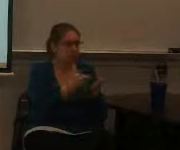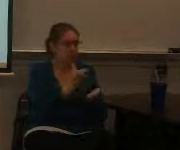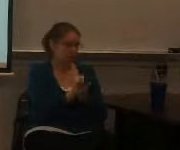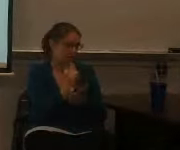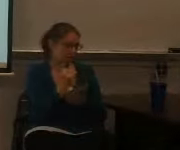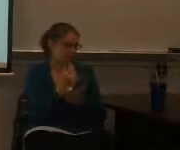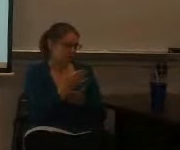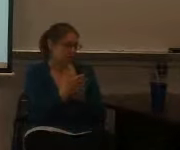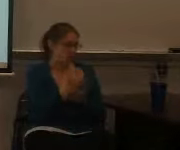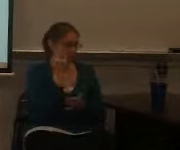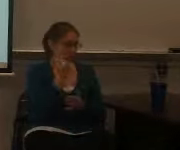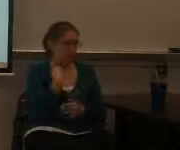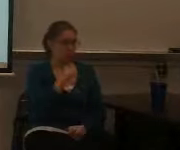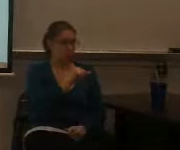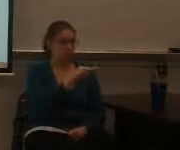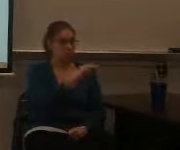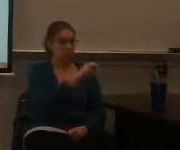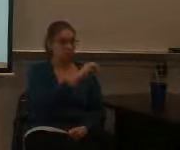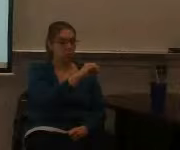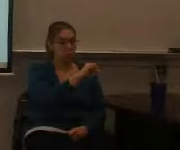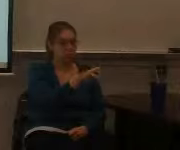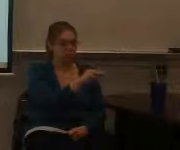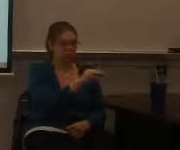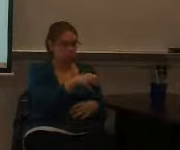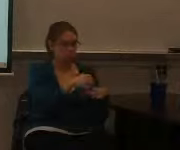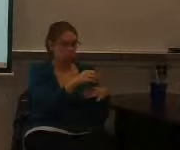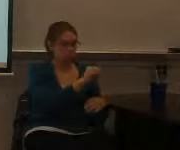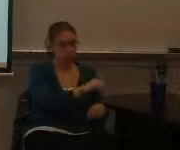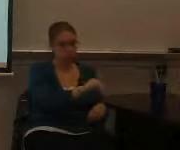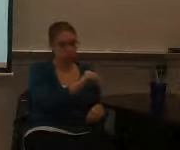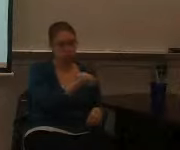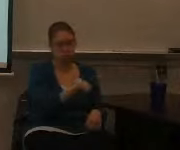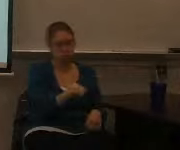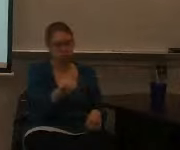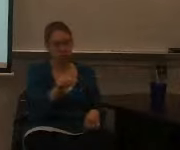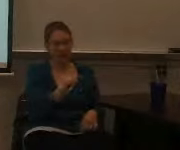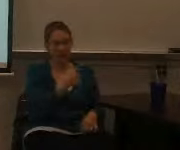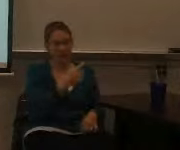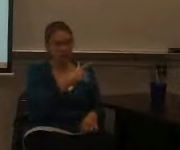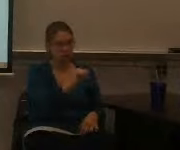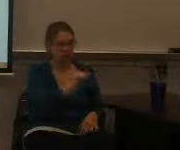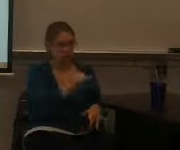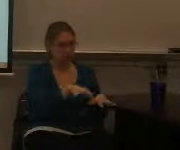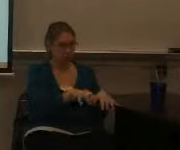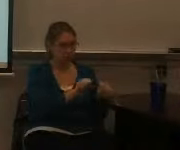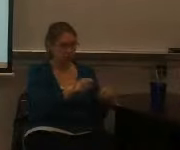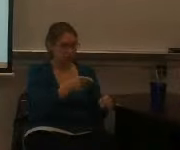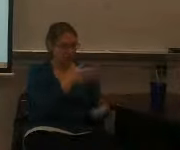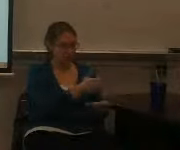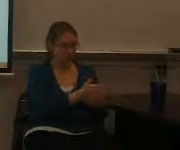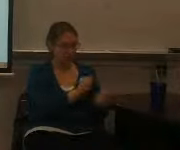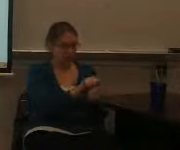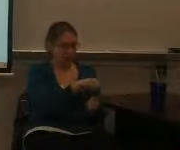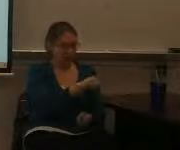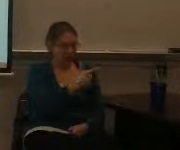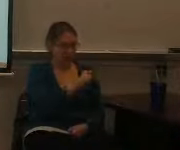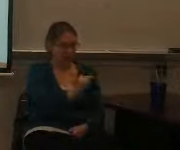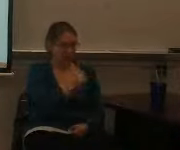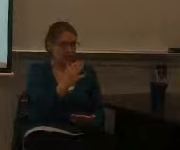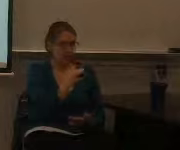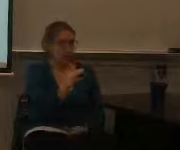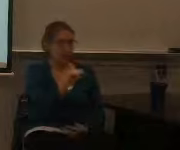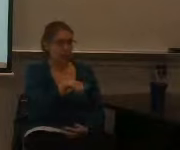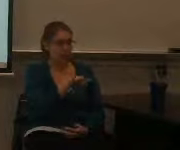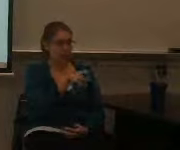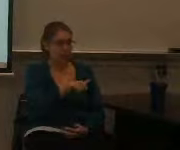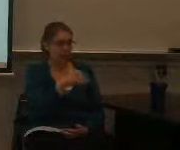So if you have an ammonia molecule floating down the stream, and alga takes it up, boom, it stops with that alga. Maybe a mayfly